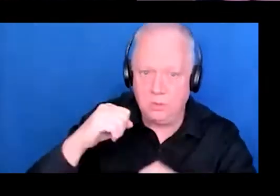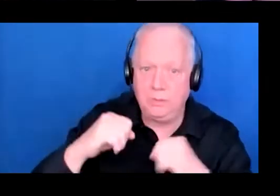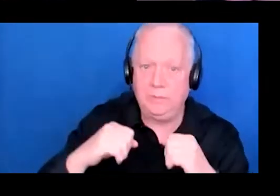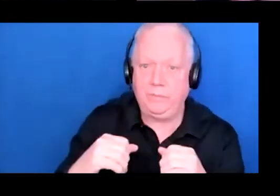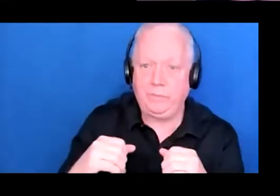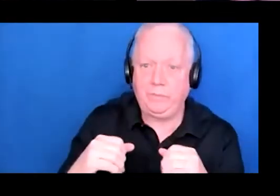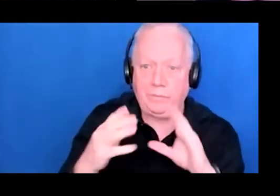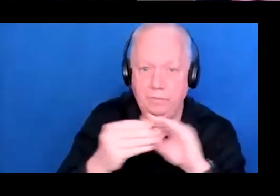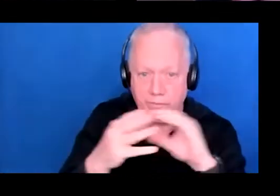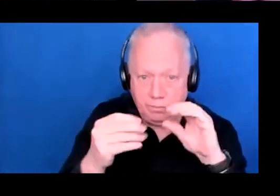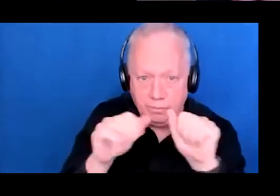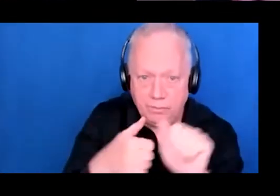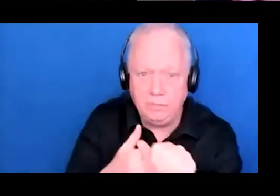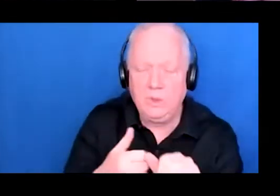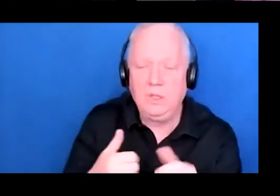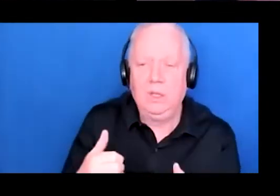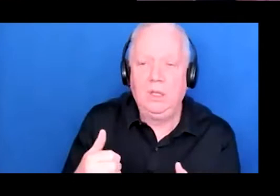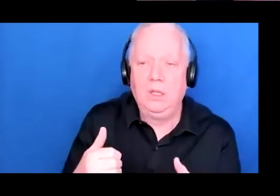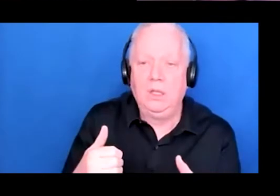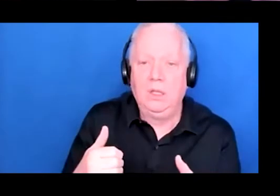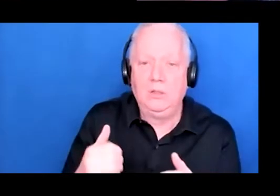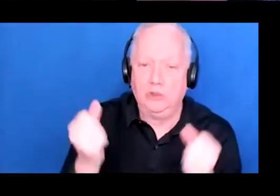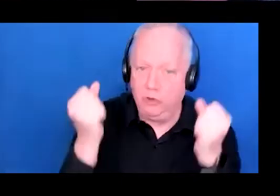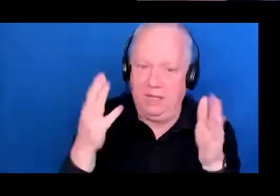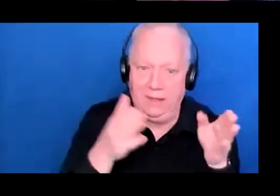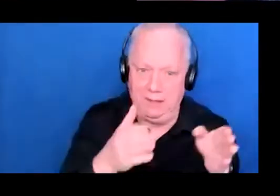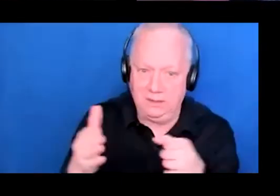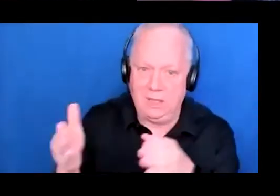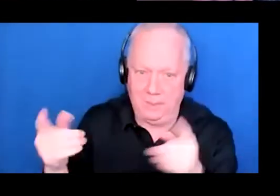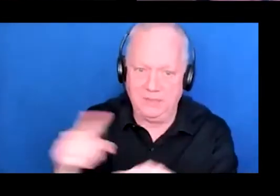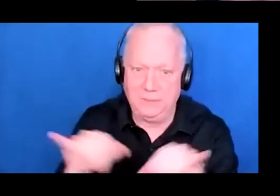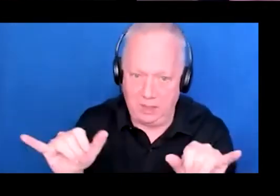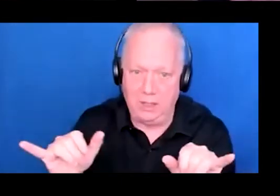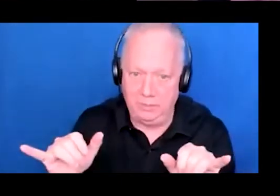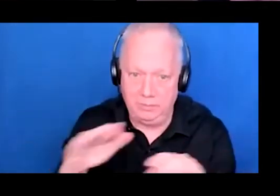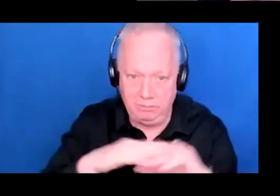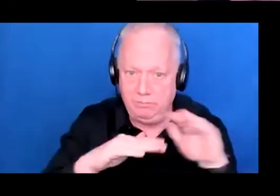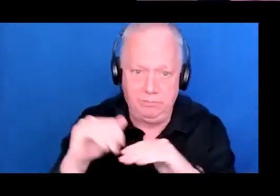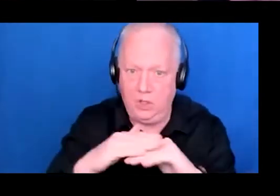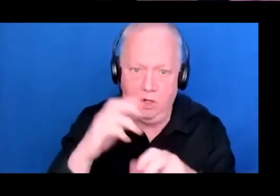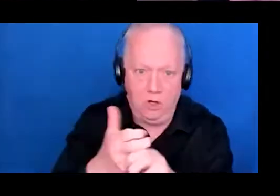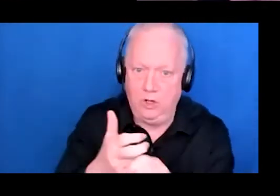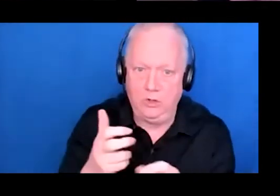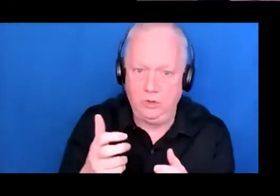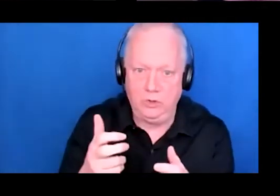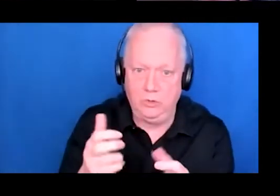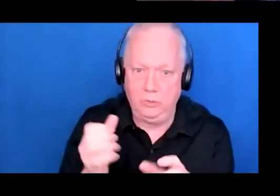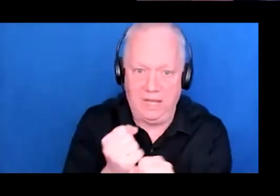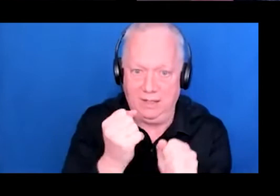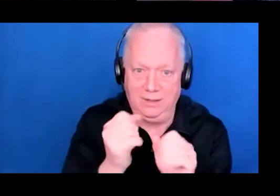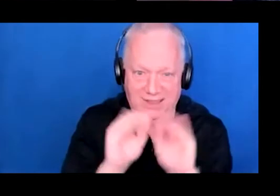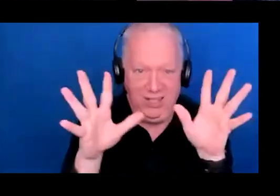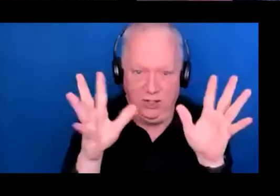of the story was that there was so many things happening at the same time that it was difficult to make it